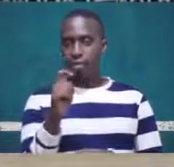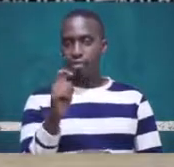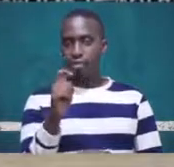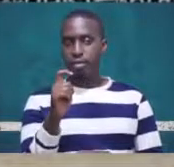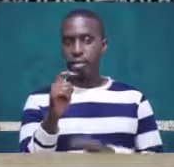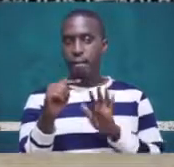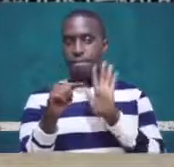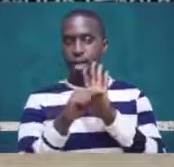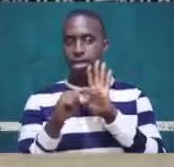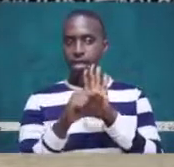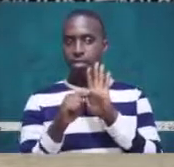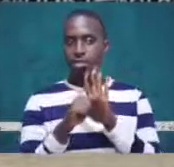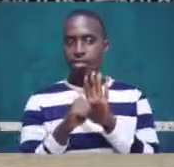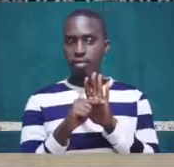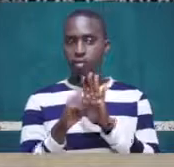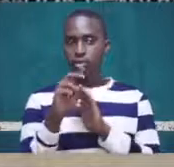5x minus